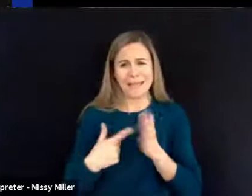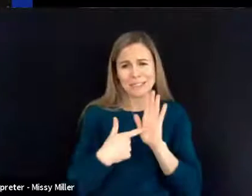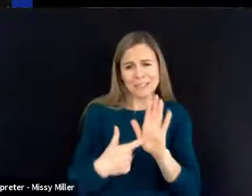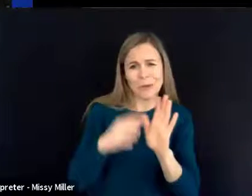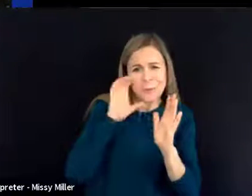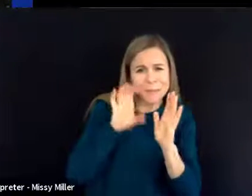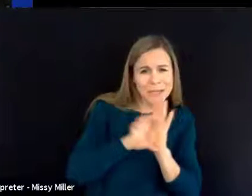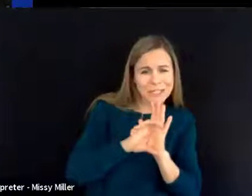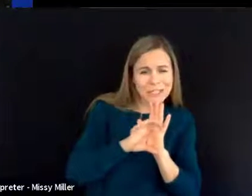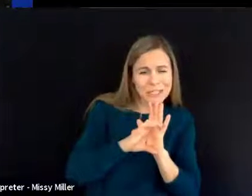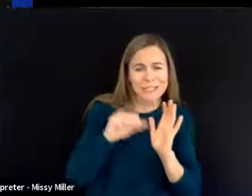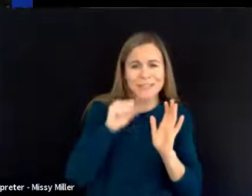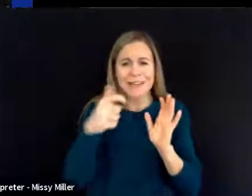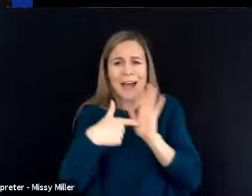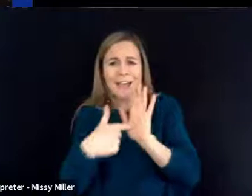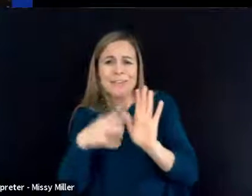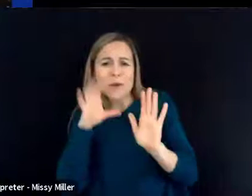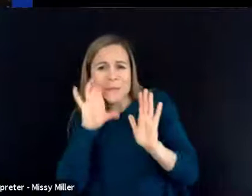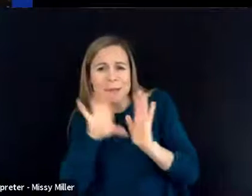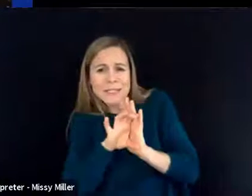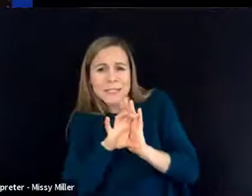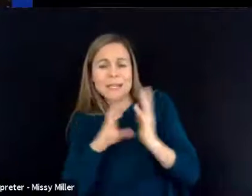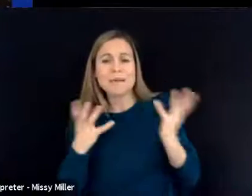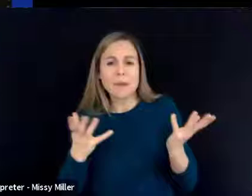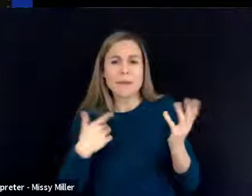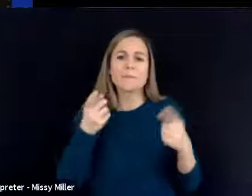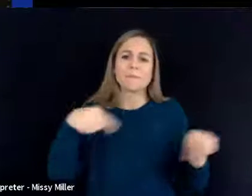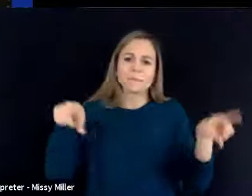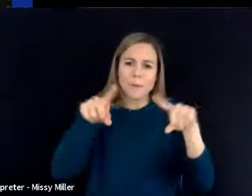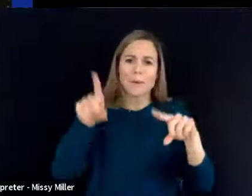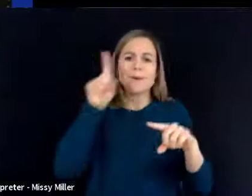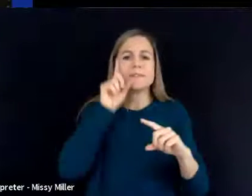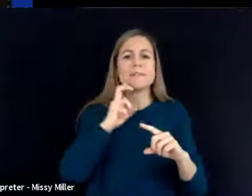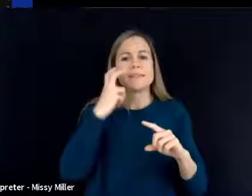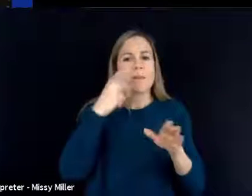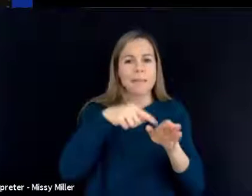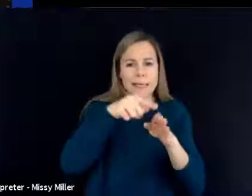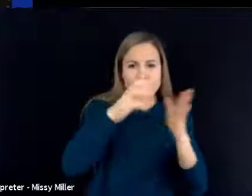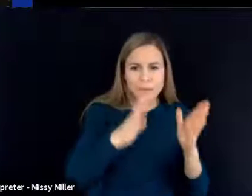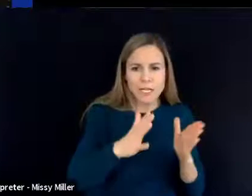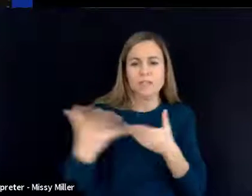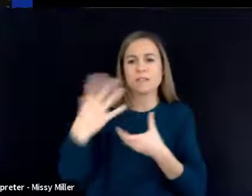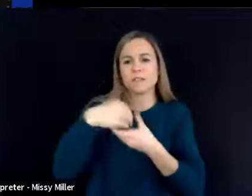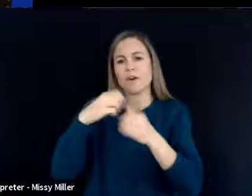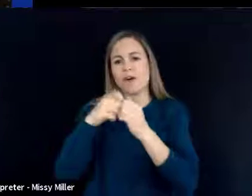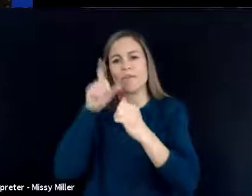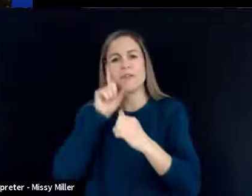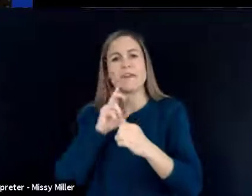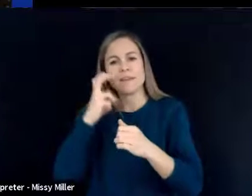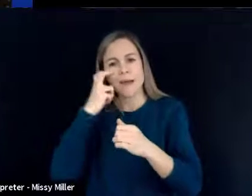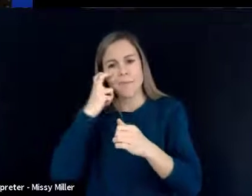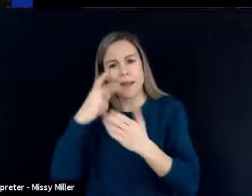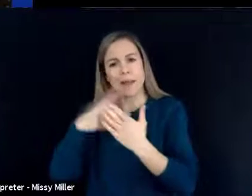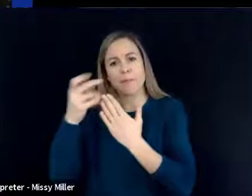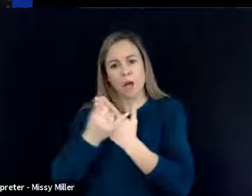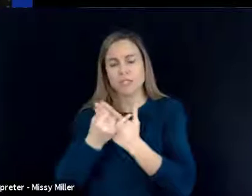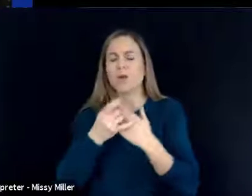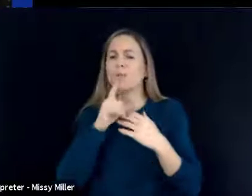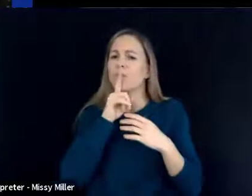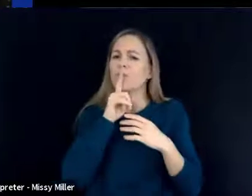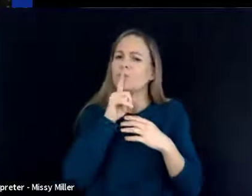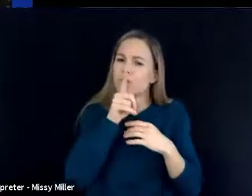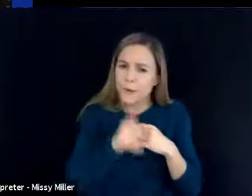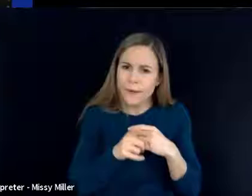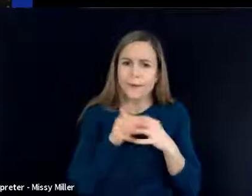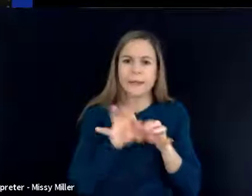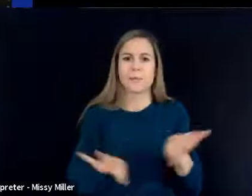but as deafblind specialists, as folks involved with deafblind projects, we really thought that it's important that